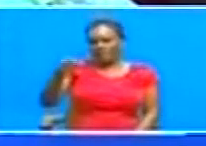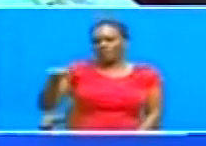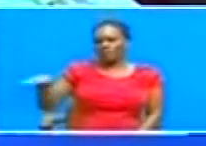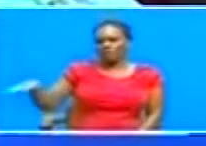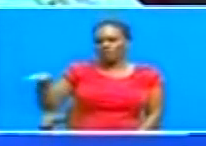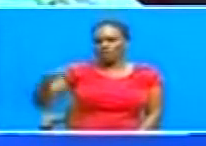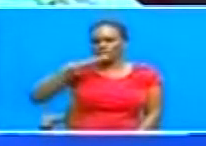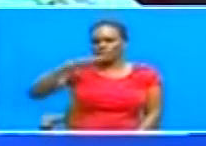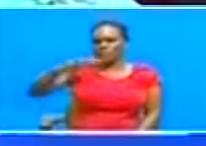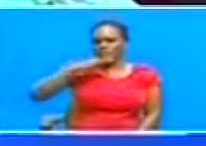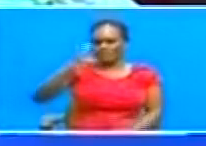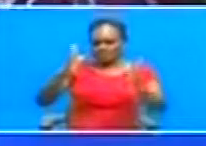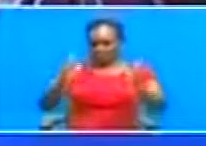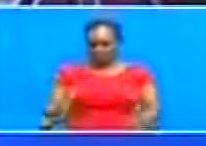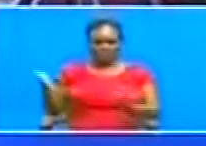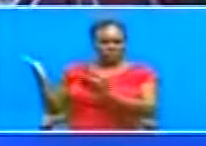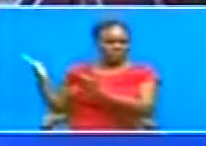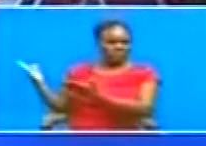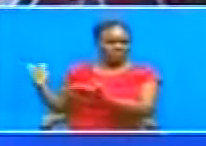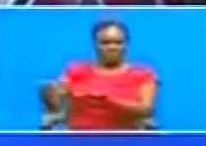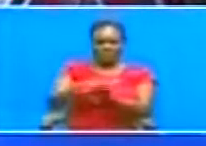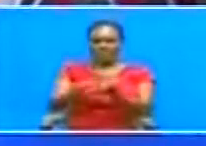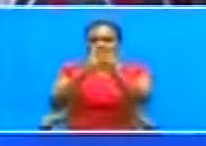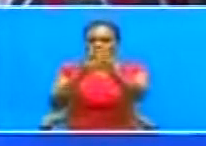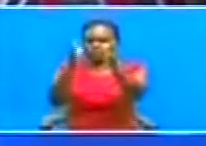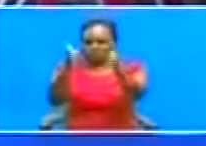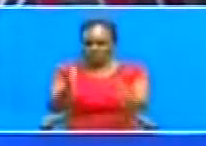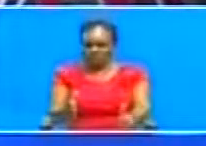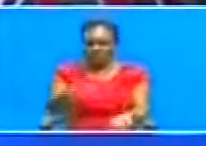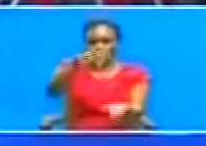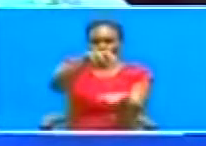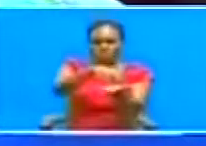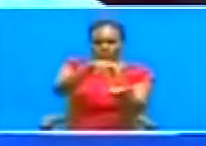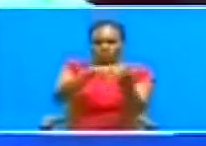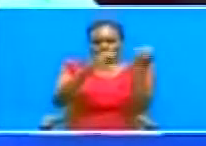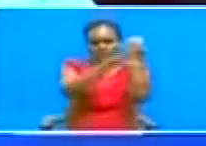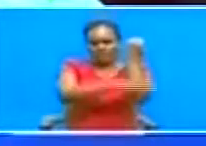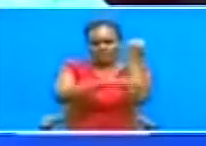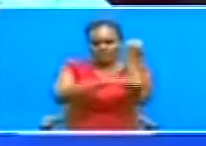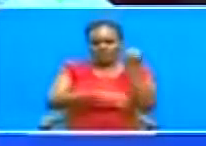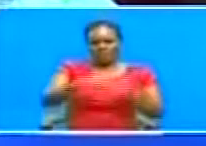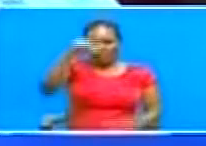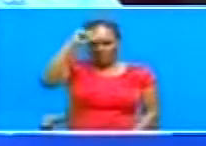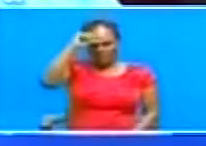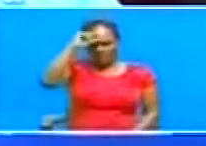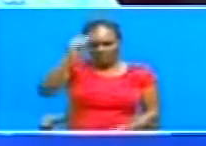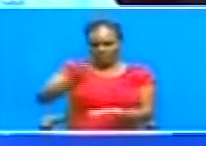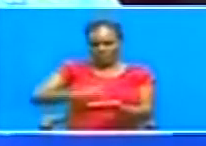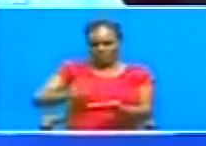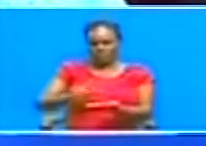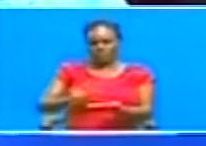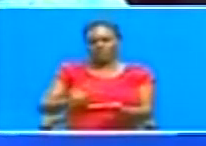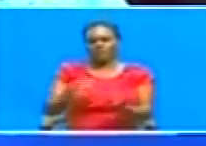President's spokesperson spoke to Nairobi-based journalists over the status of the country. The government's signature policies is free